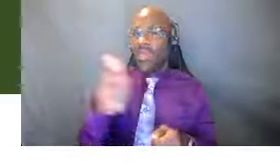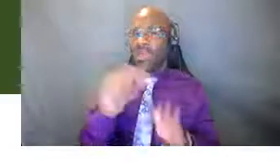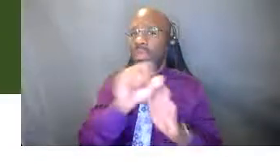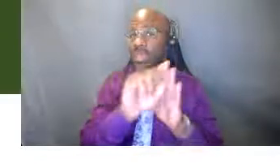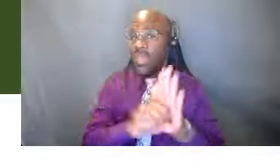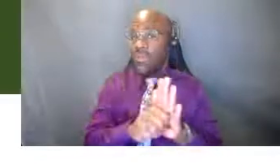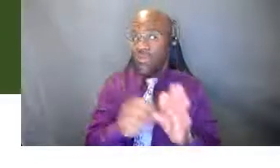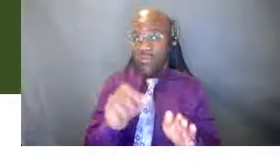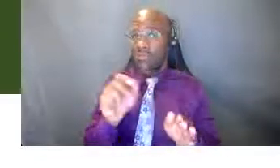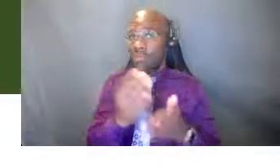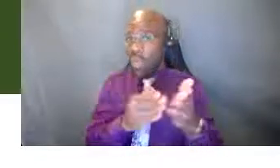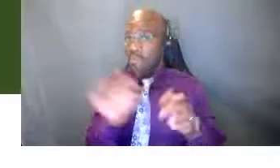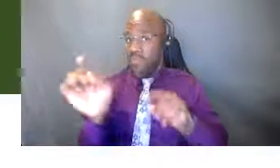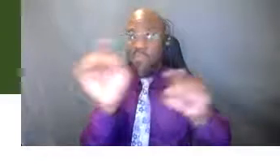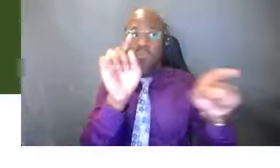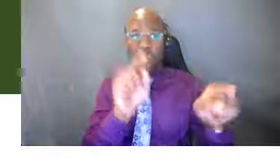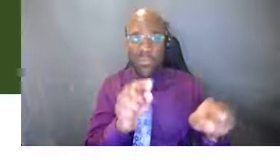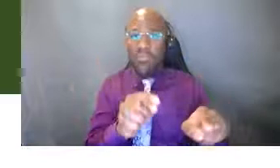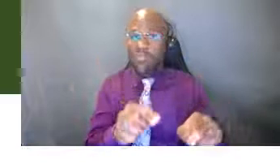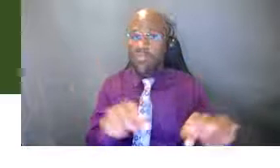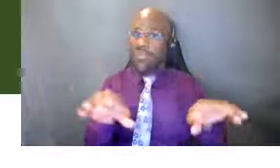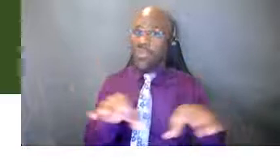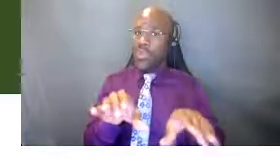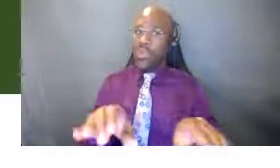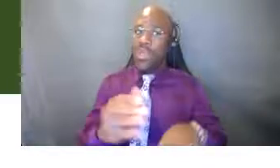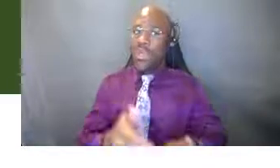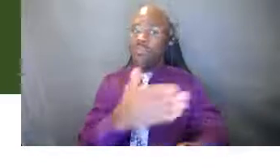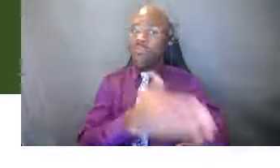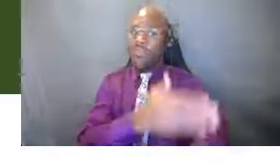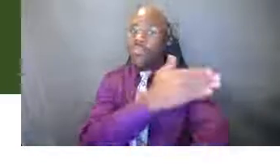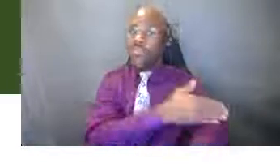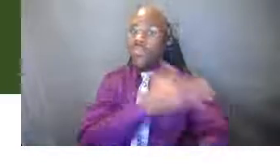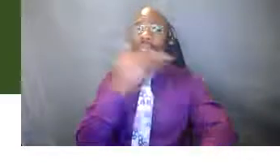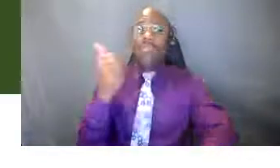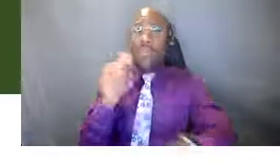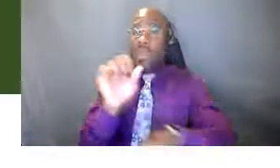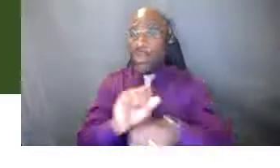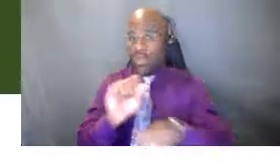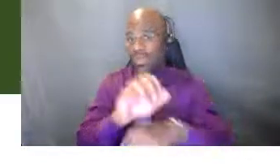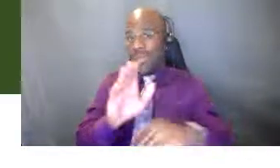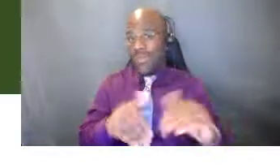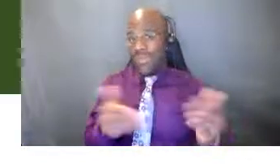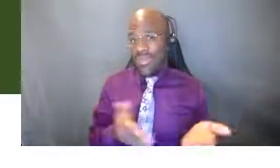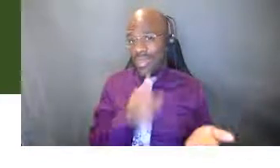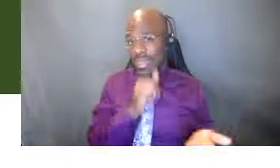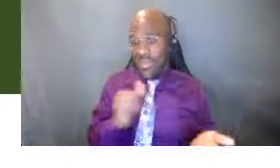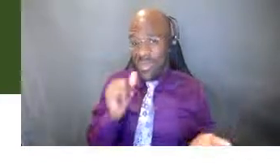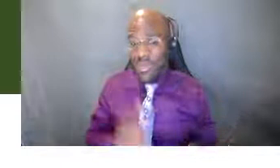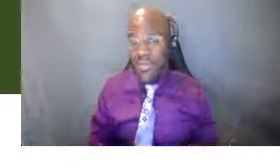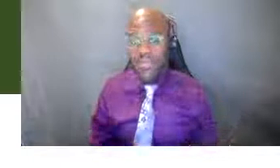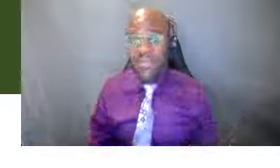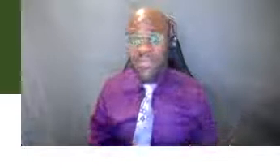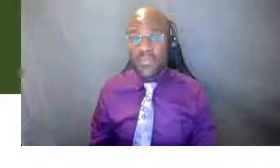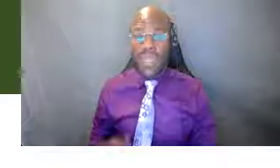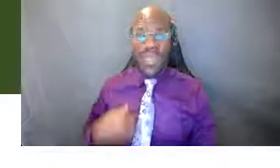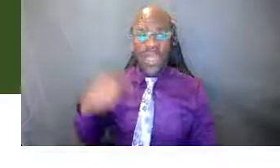are doing a better job than Arizona. The issue is that I think in this in the